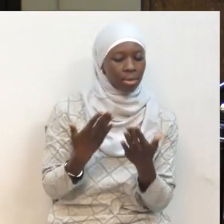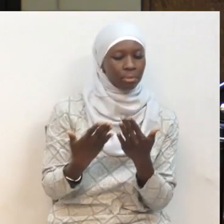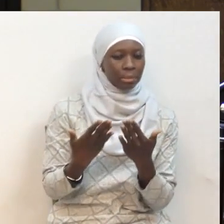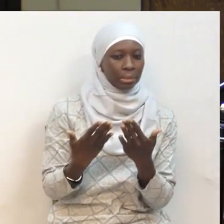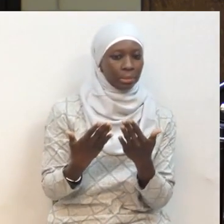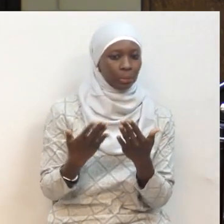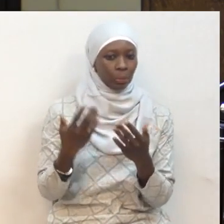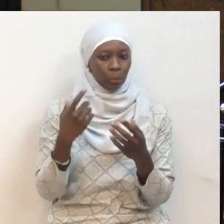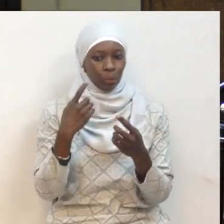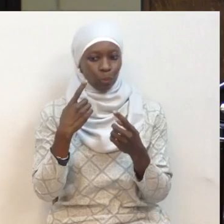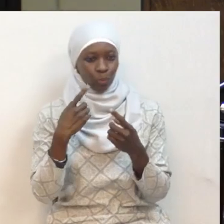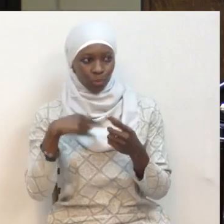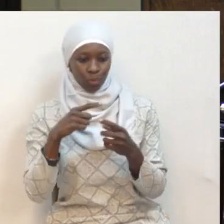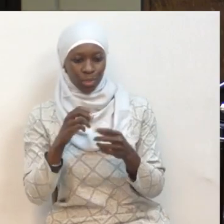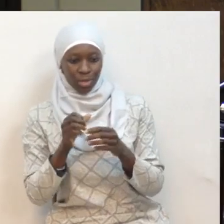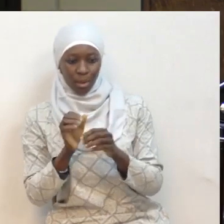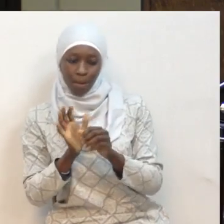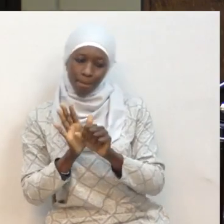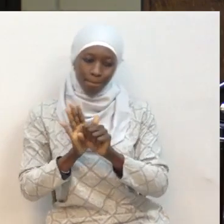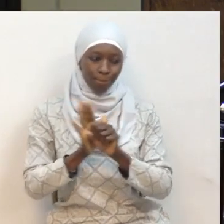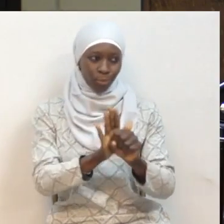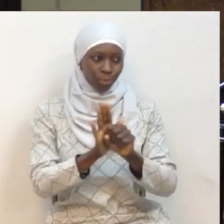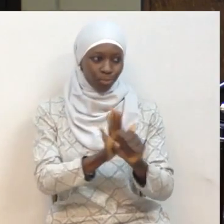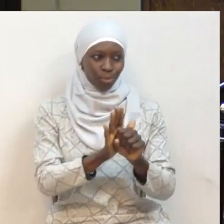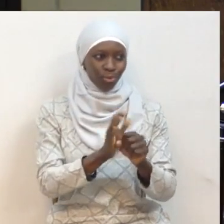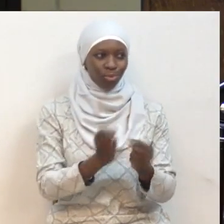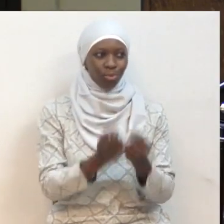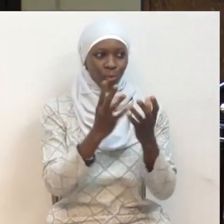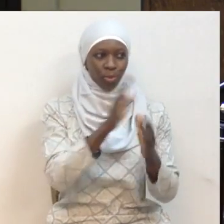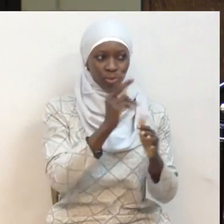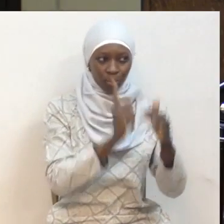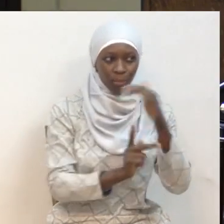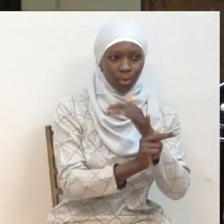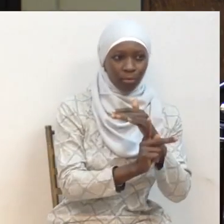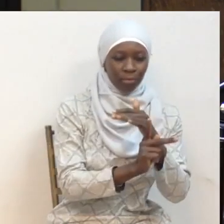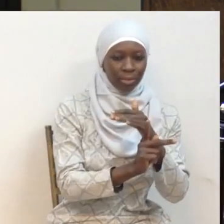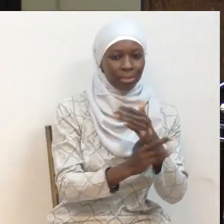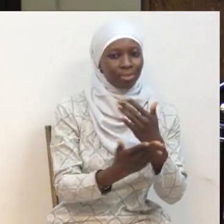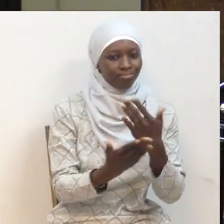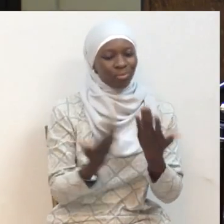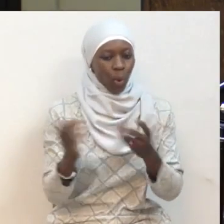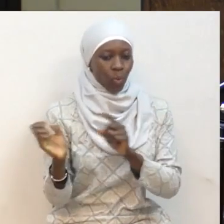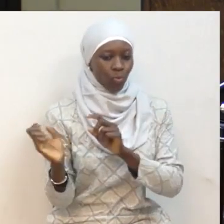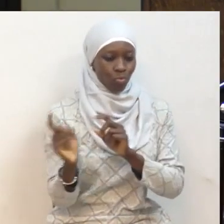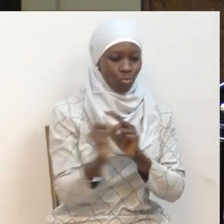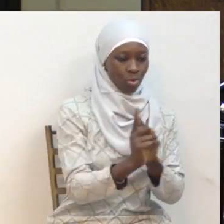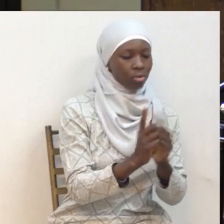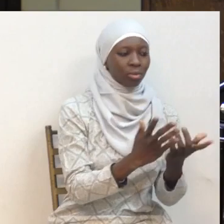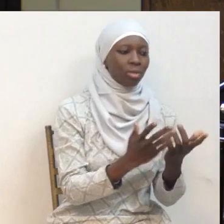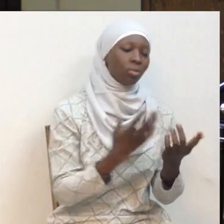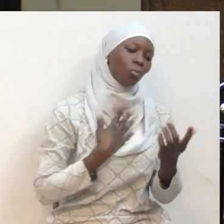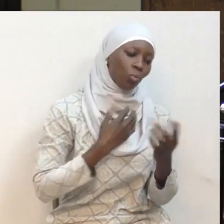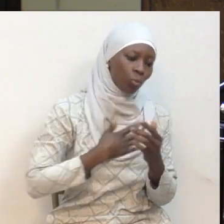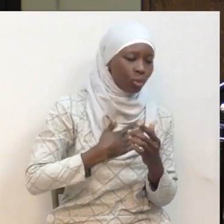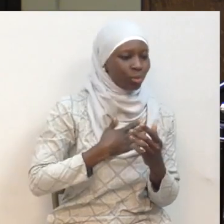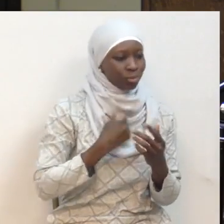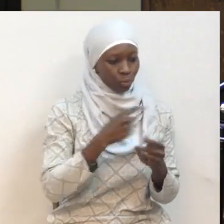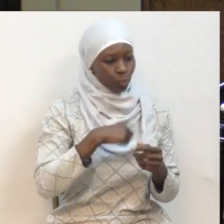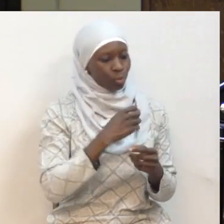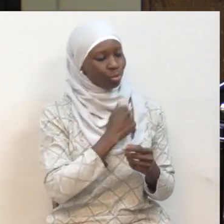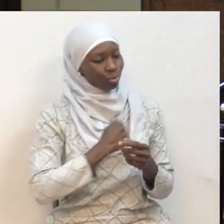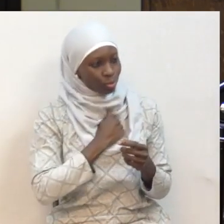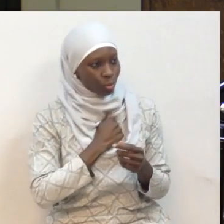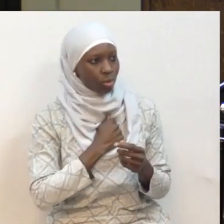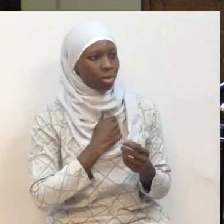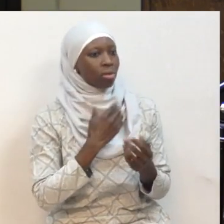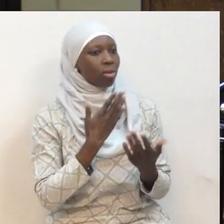we think we should have gone with your opinion, not our own. But, you know, he said, we can't. He said, it is